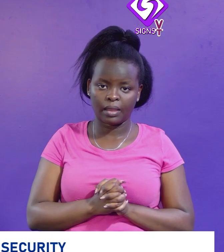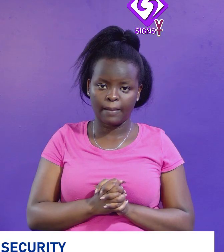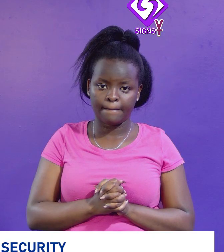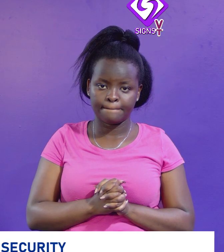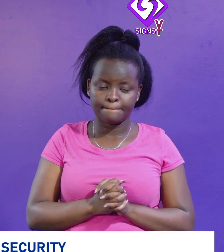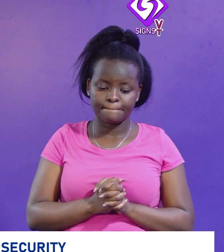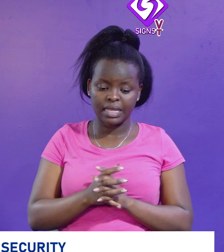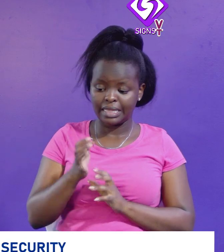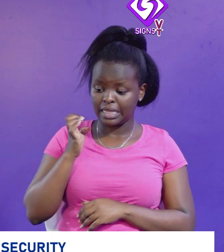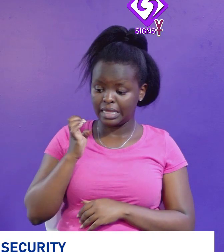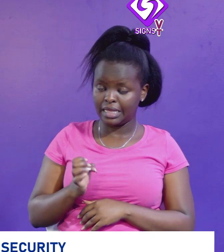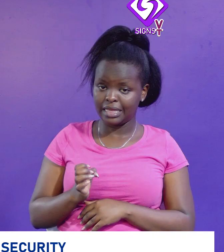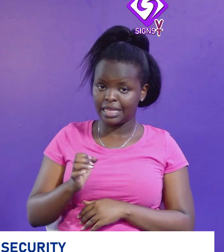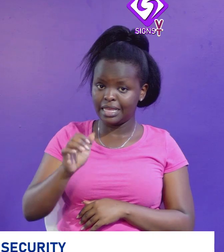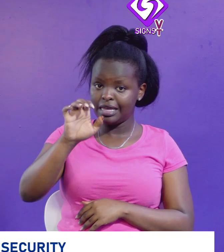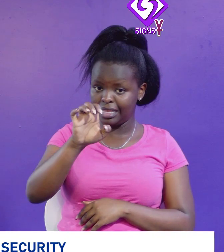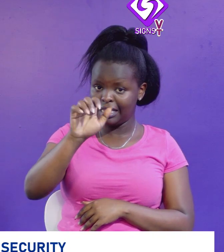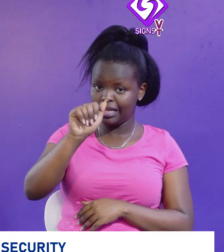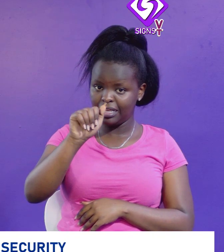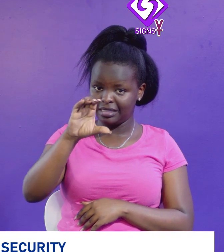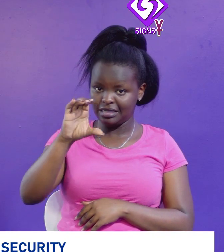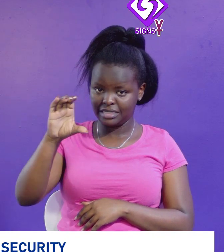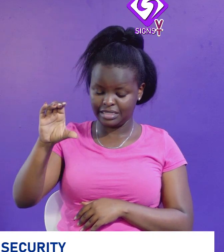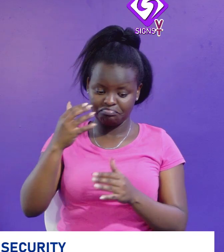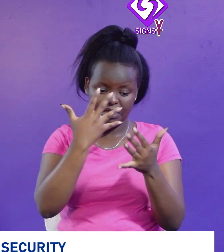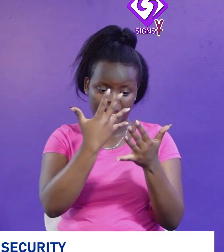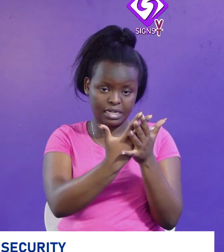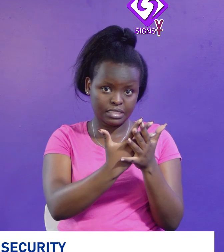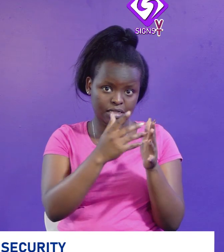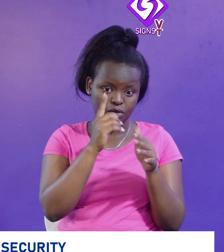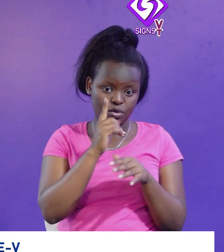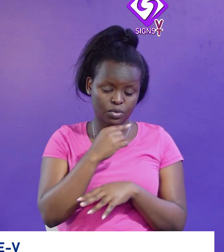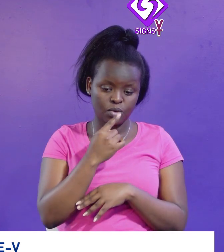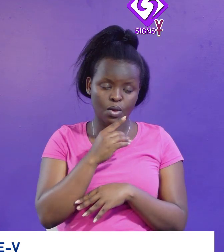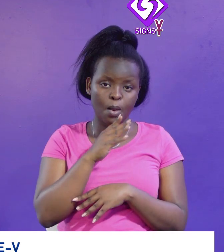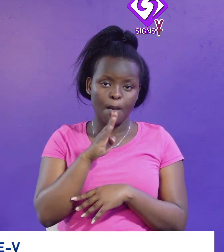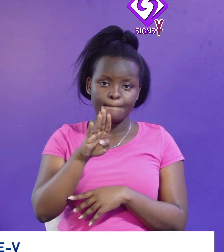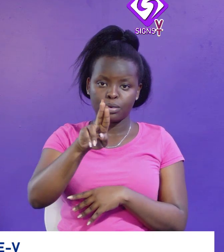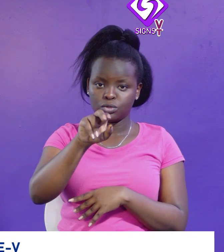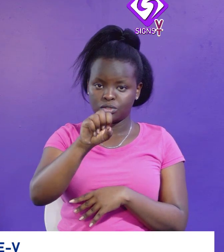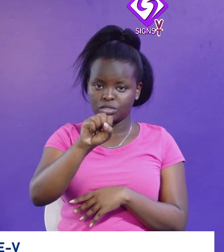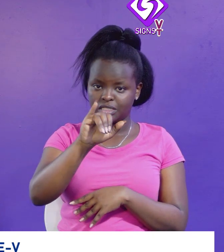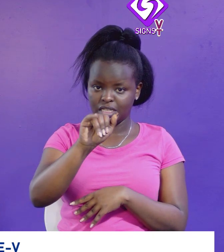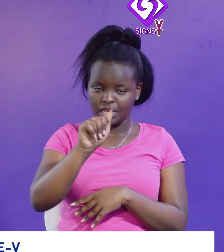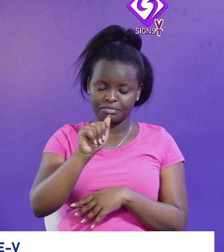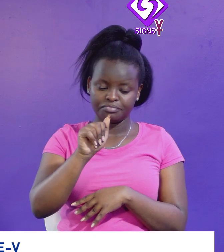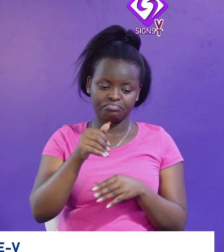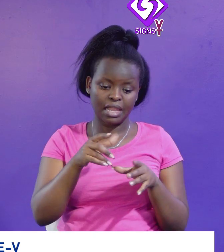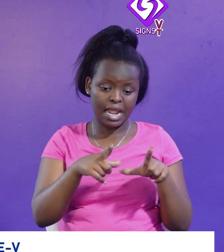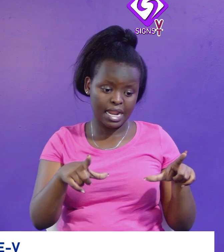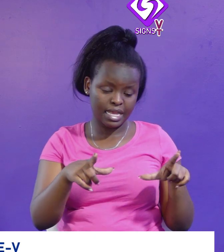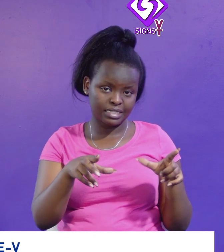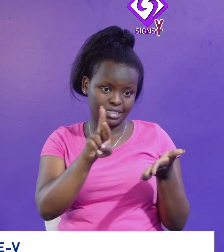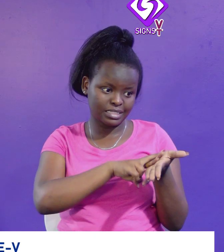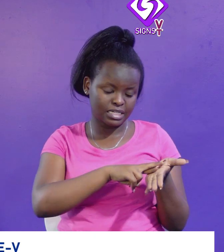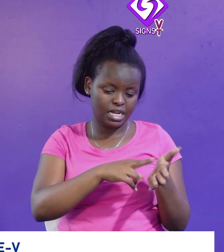The Ethics and Anti-Corruption Commission has arrested the Busia Land Registrar for allegedly receiving Kenya